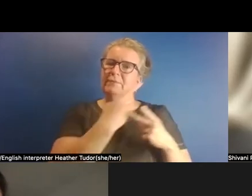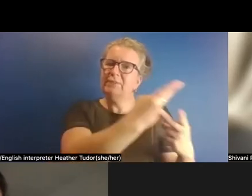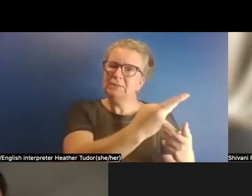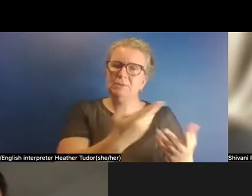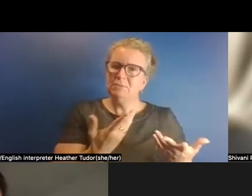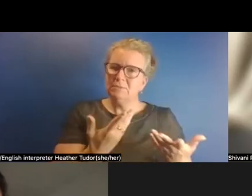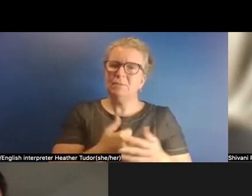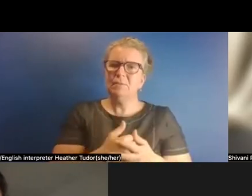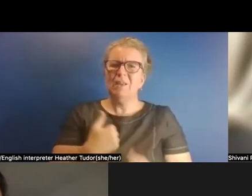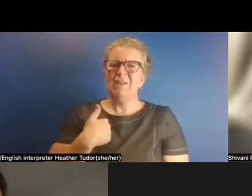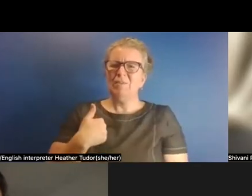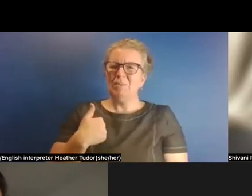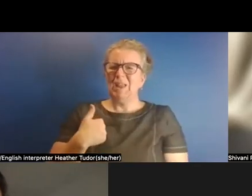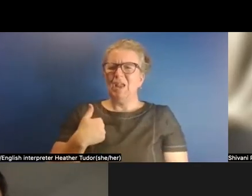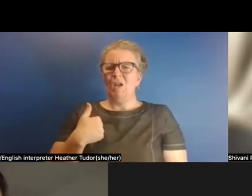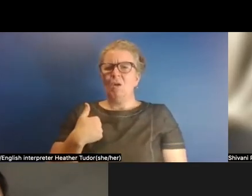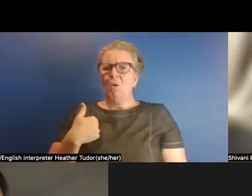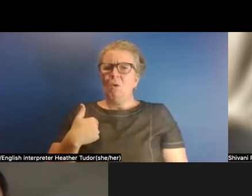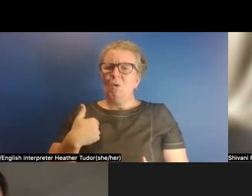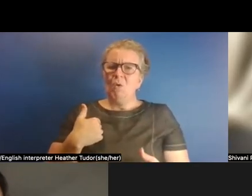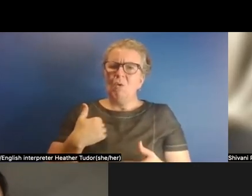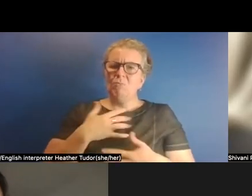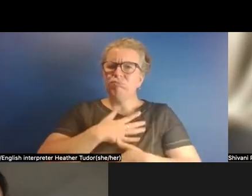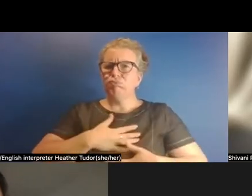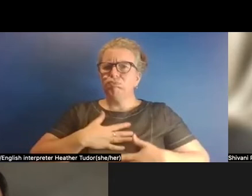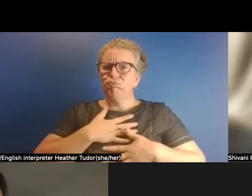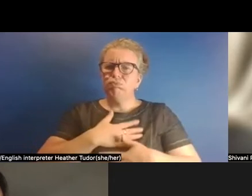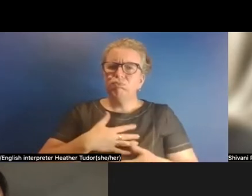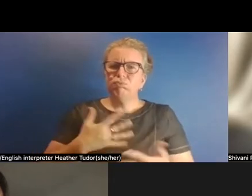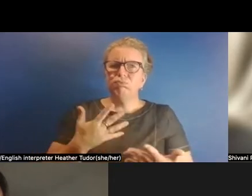like you know that your parents would be there, and you know when